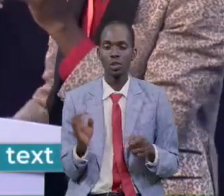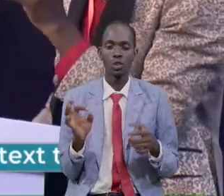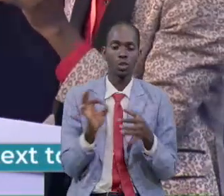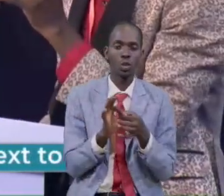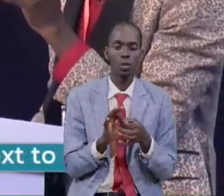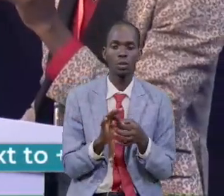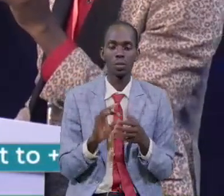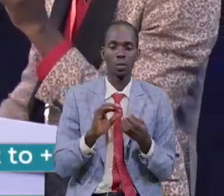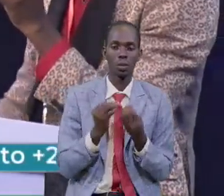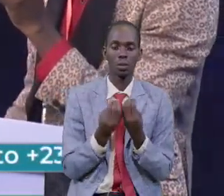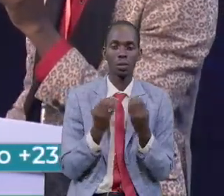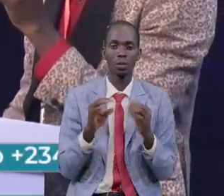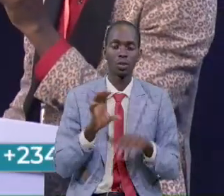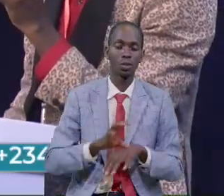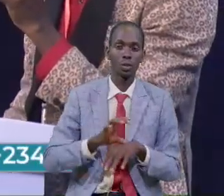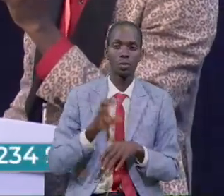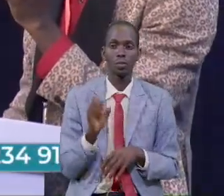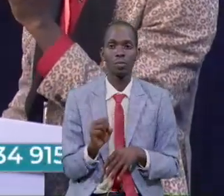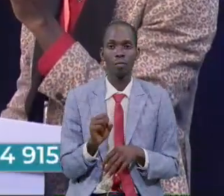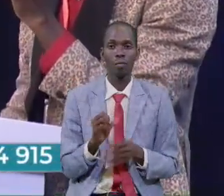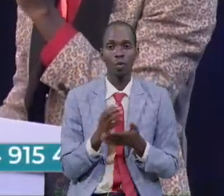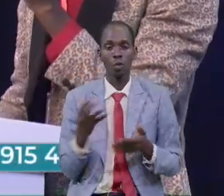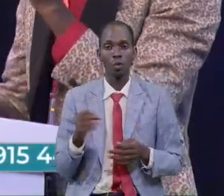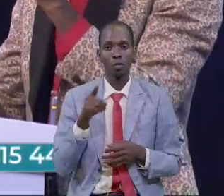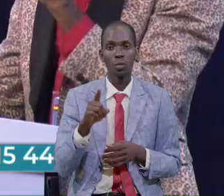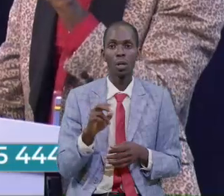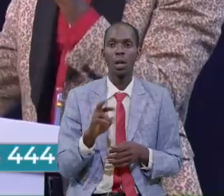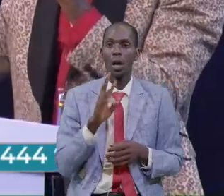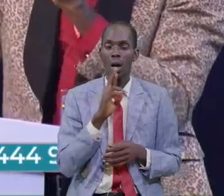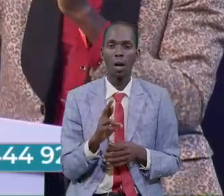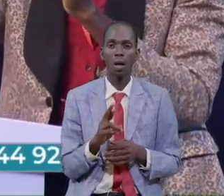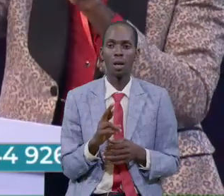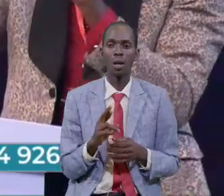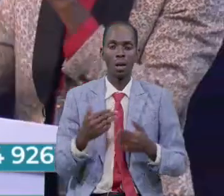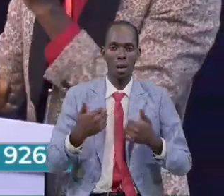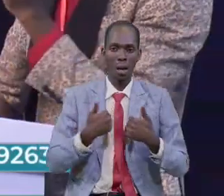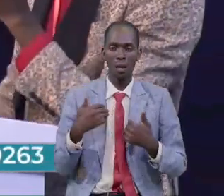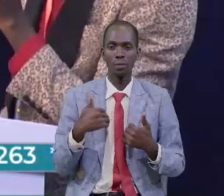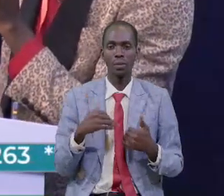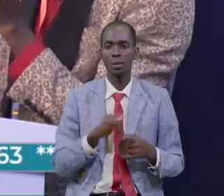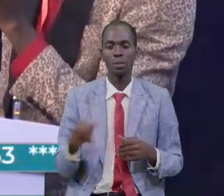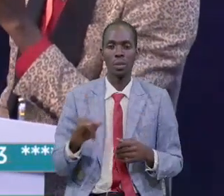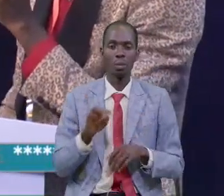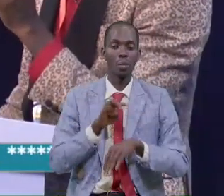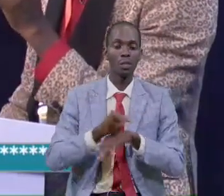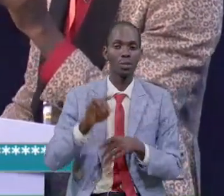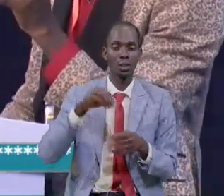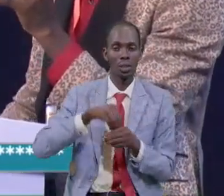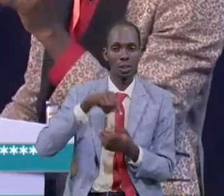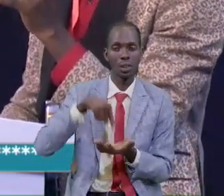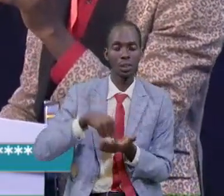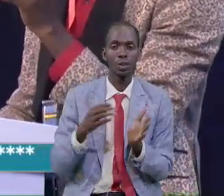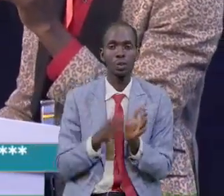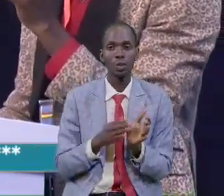Some of you are having ministry to these schools. And some of these